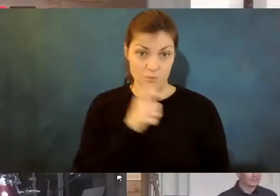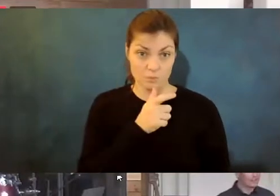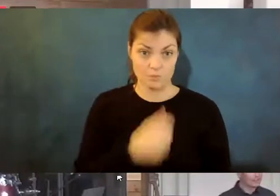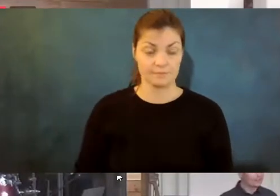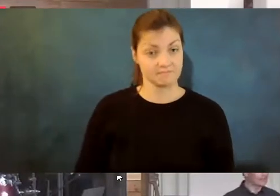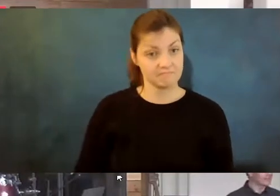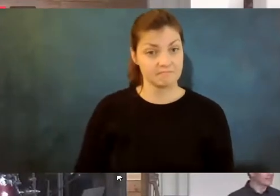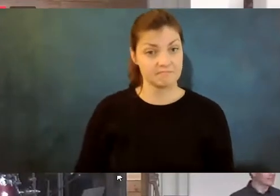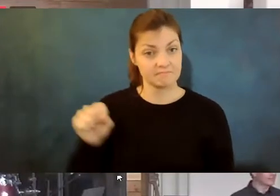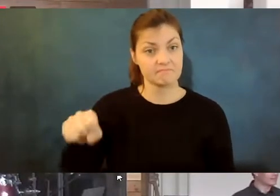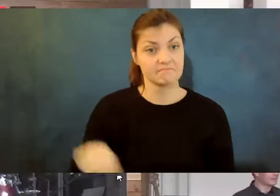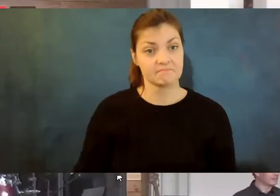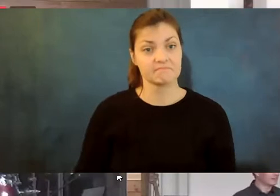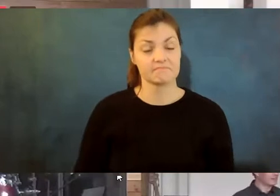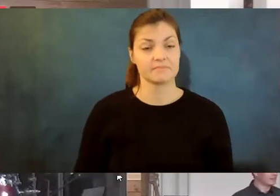Yeah.